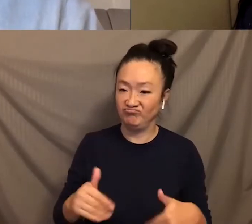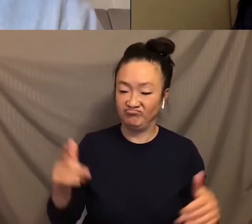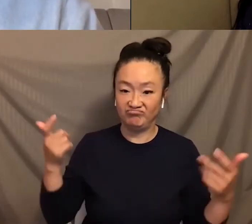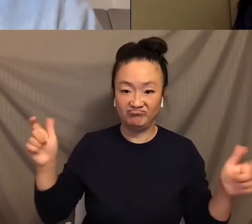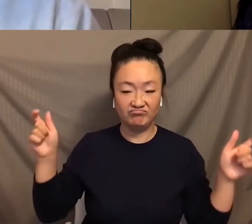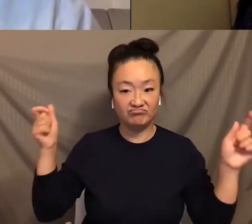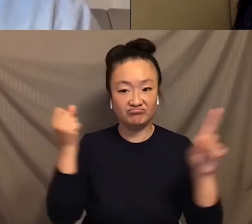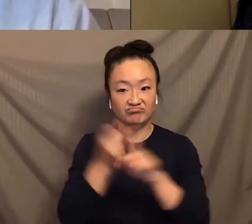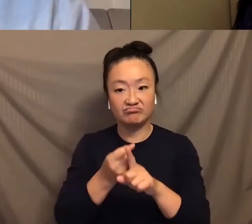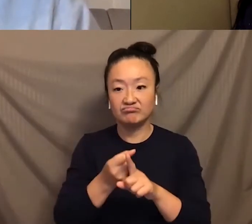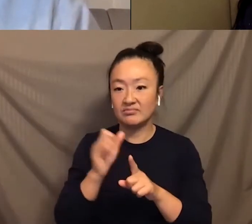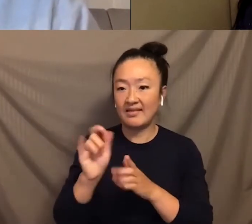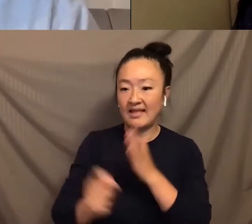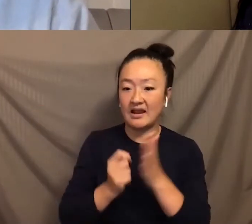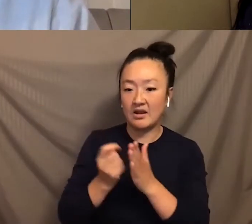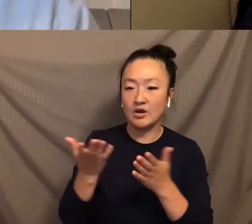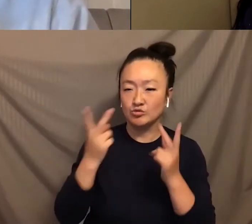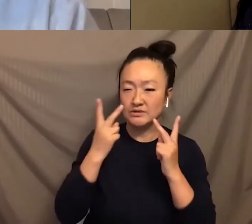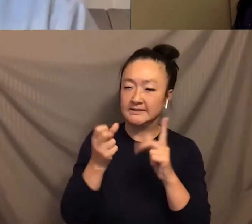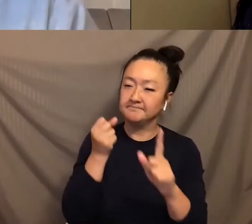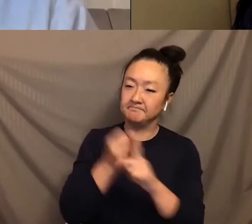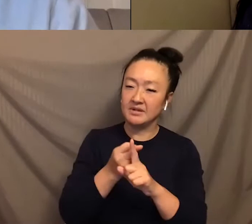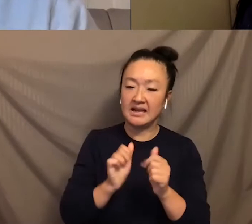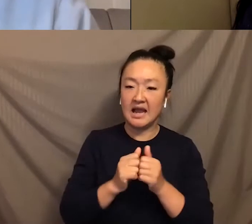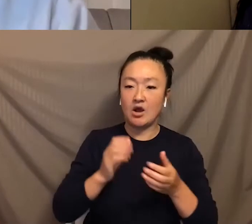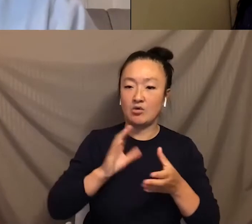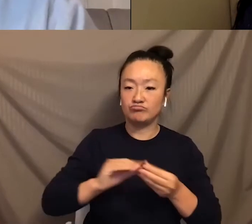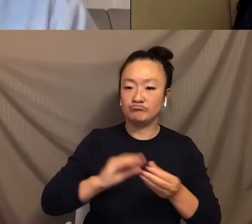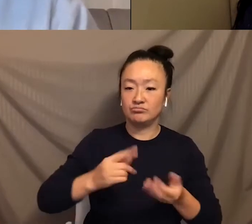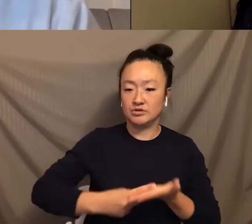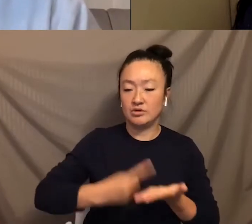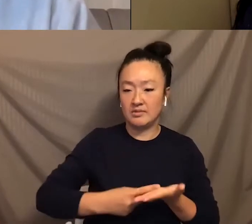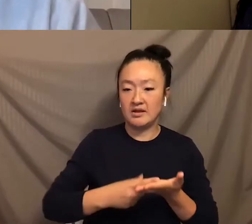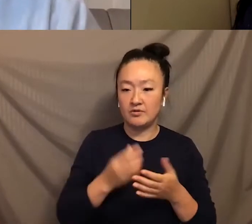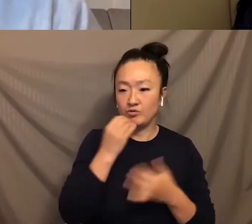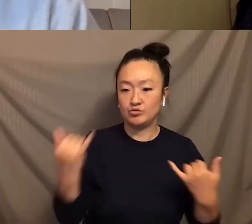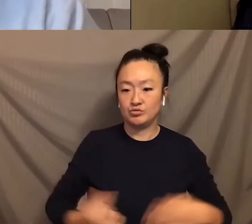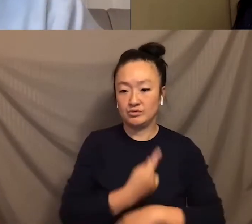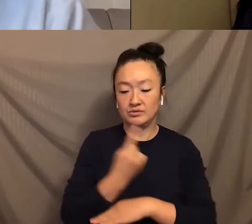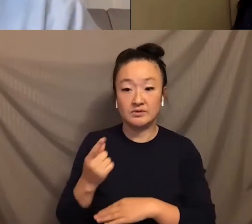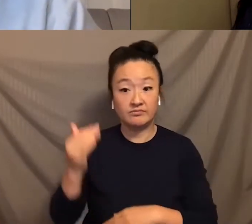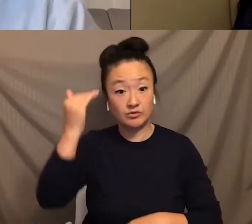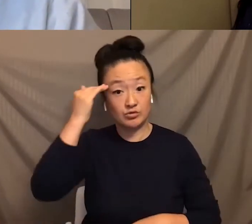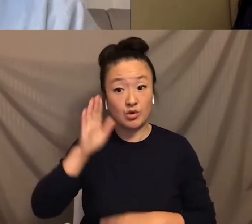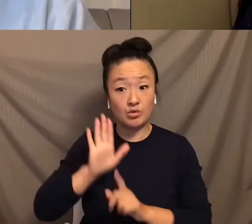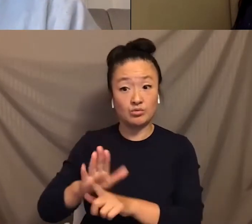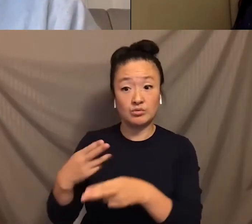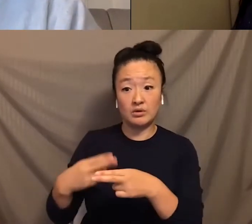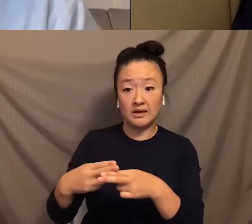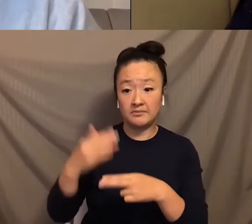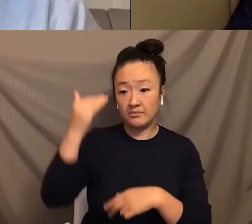its imprint in the way that we talk about food today. I think that if anyone does know Bue's name, they know her because